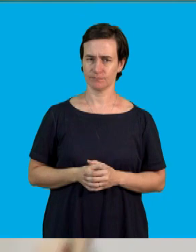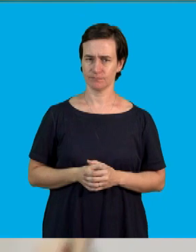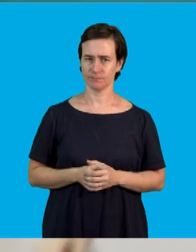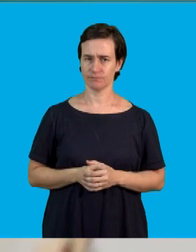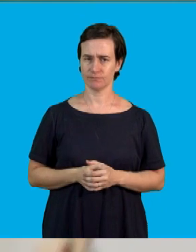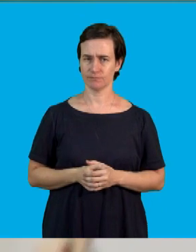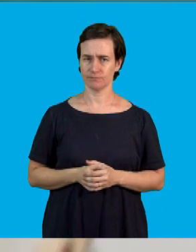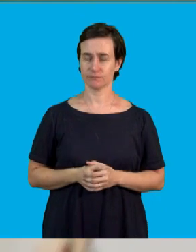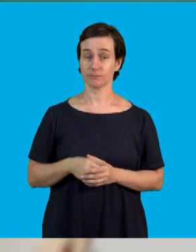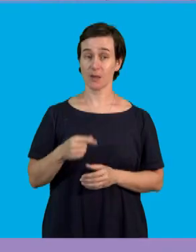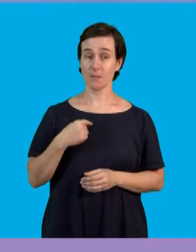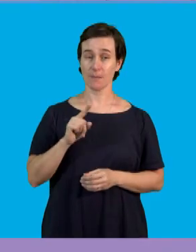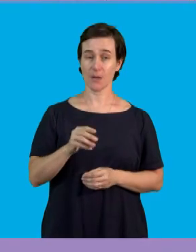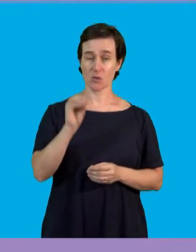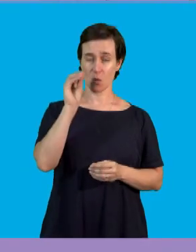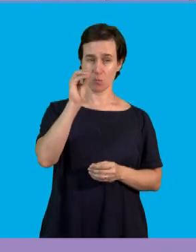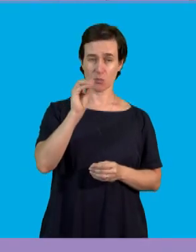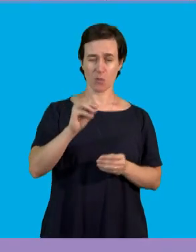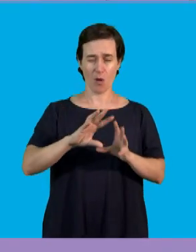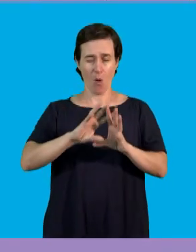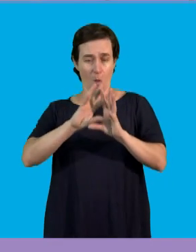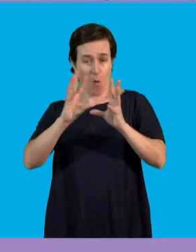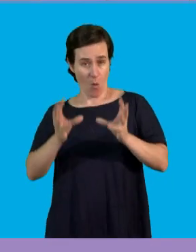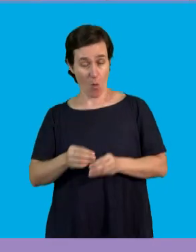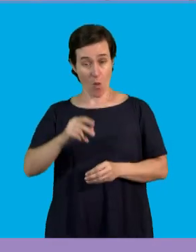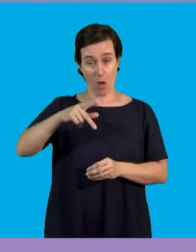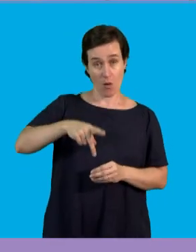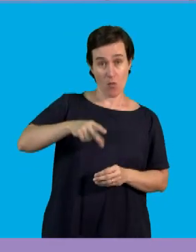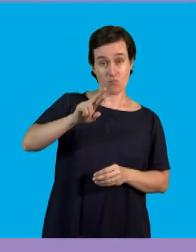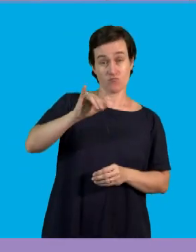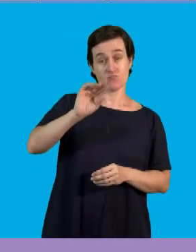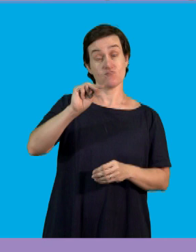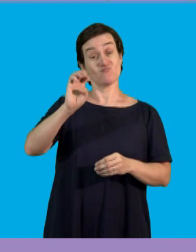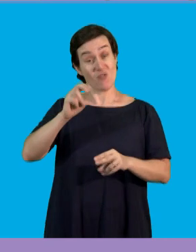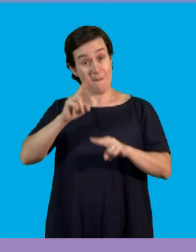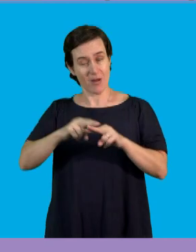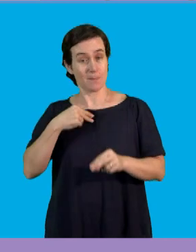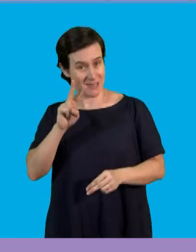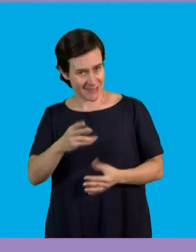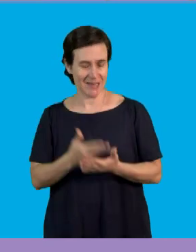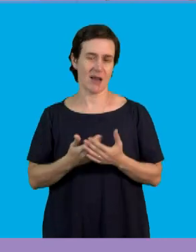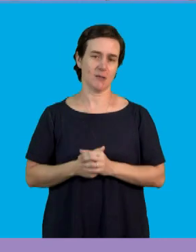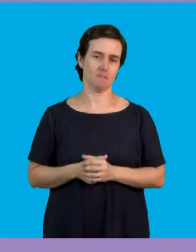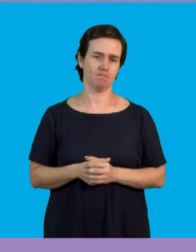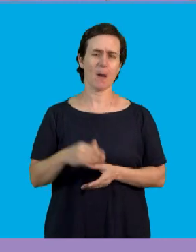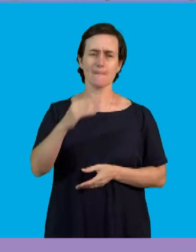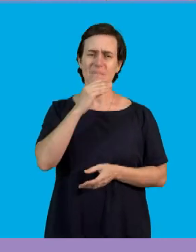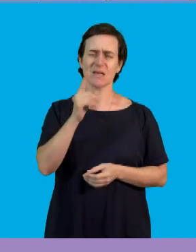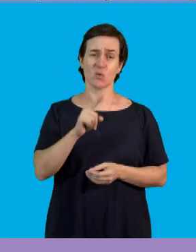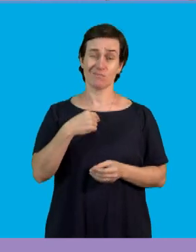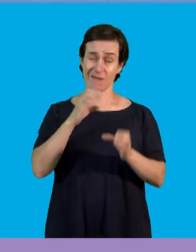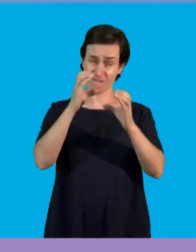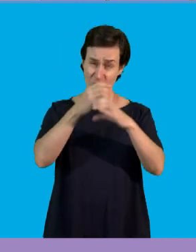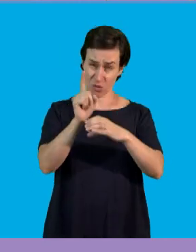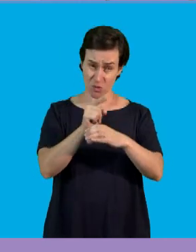I am going to list all the prime factors that I can see. So this means that, remember,